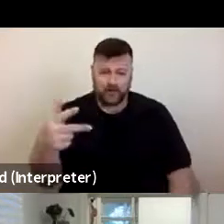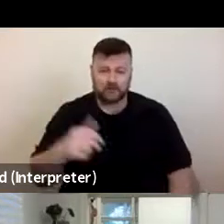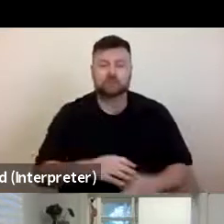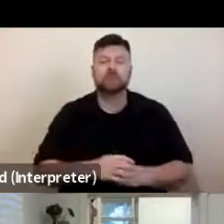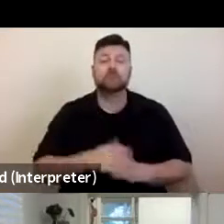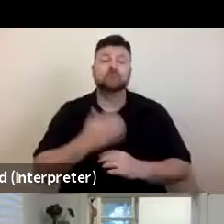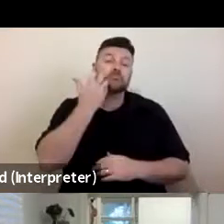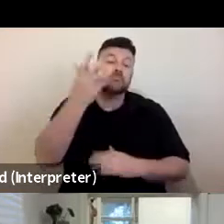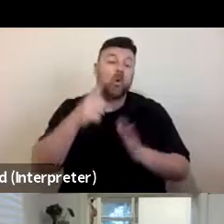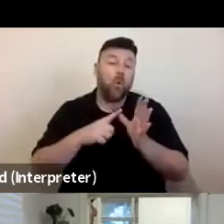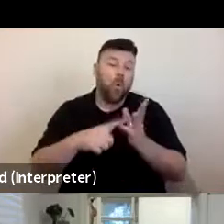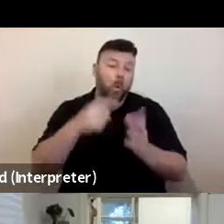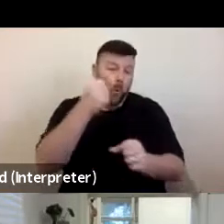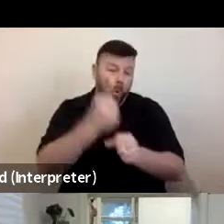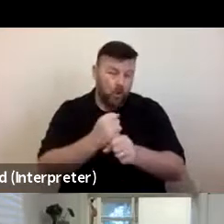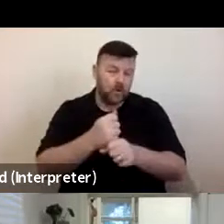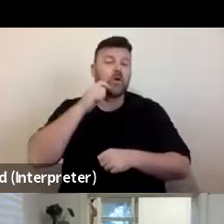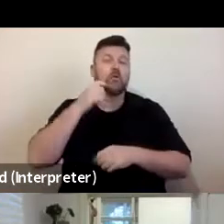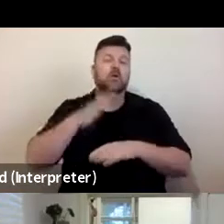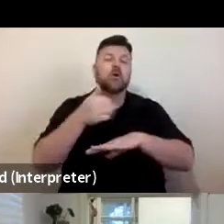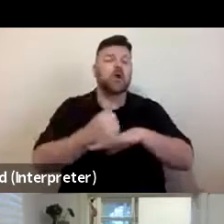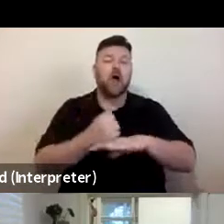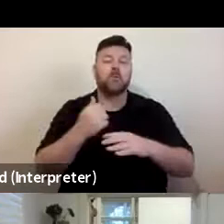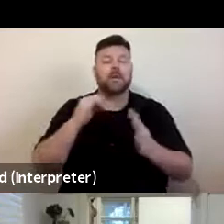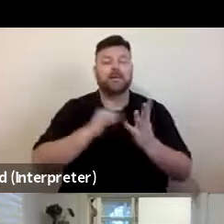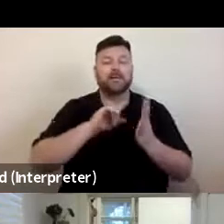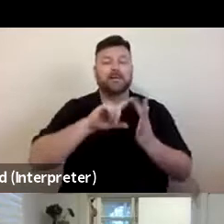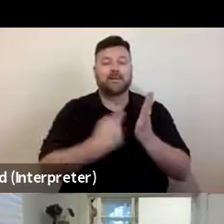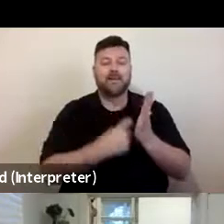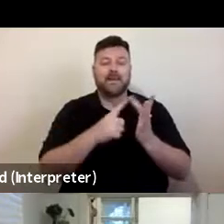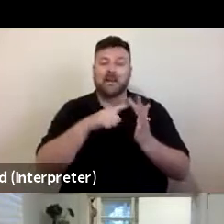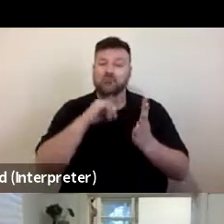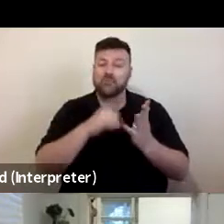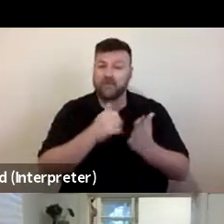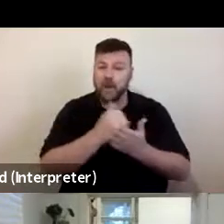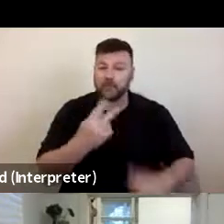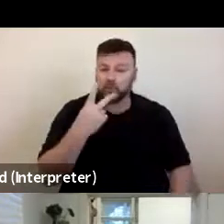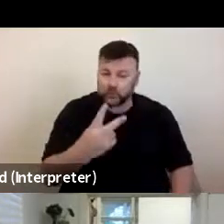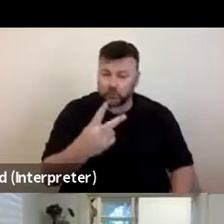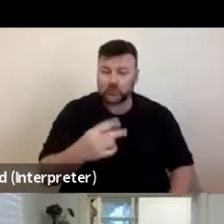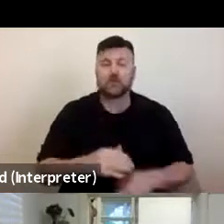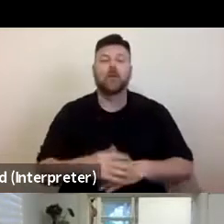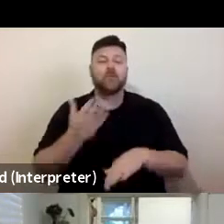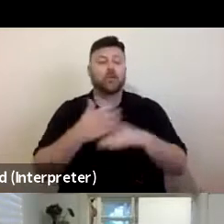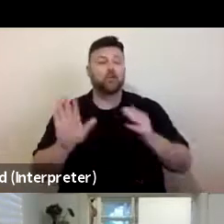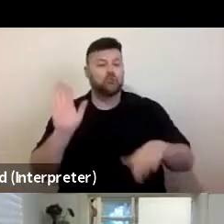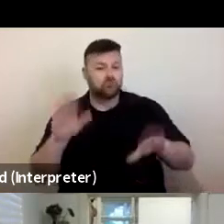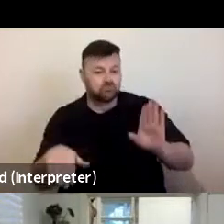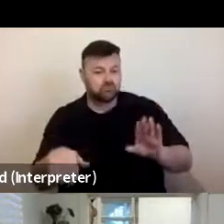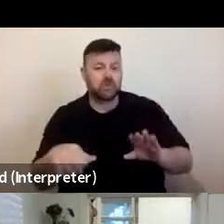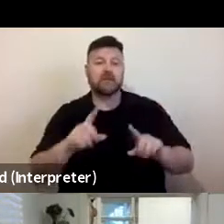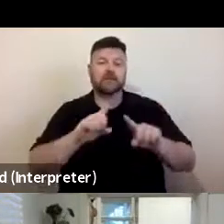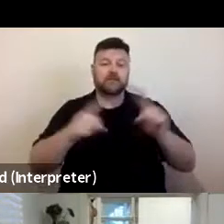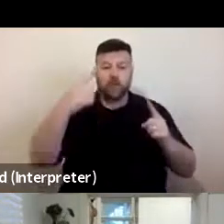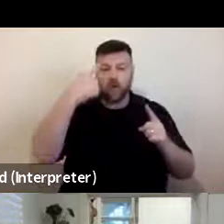our second series of Think Inside the Square. We'll have a brand new look. We'll have new ideas and we'll be talking about